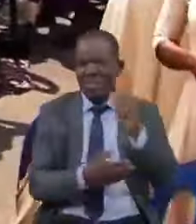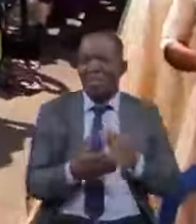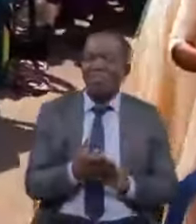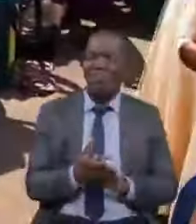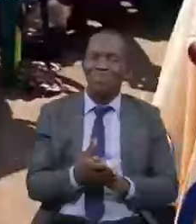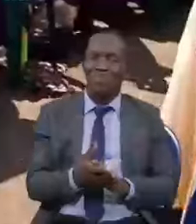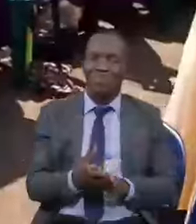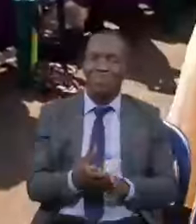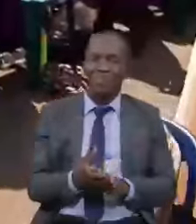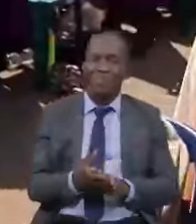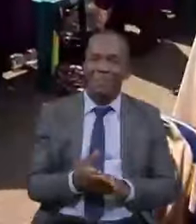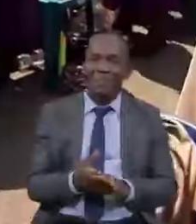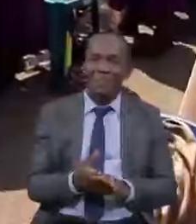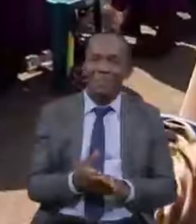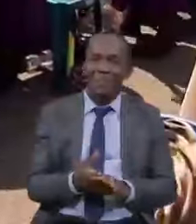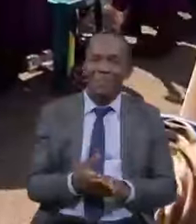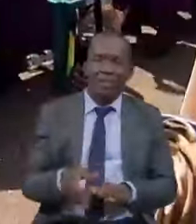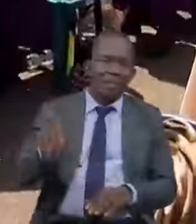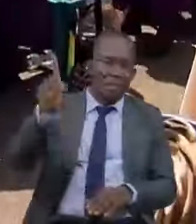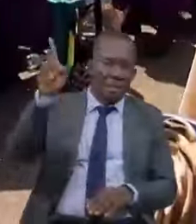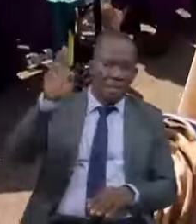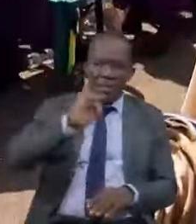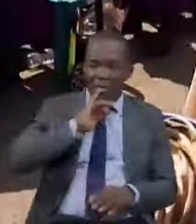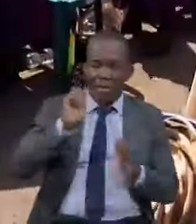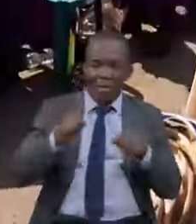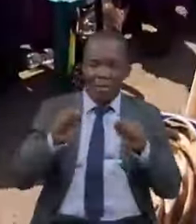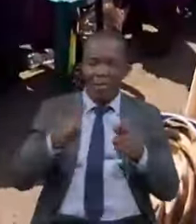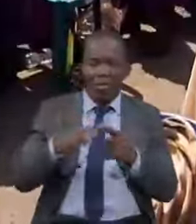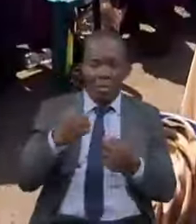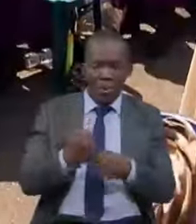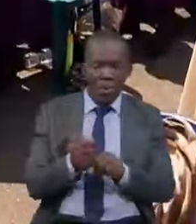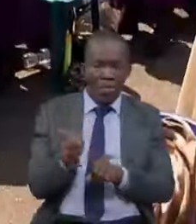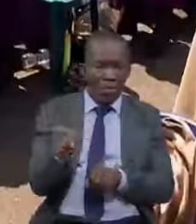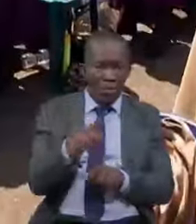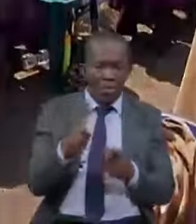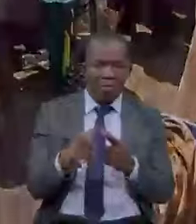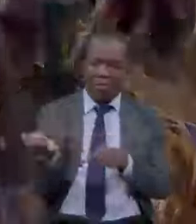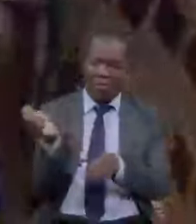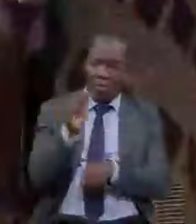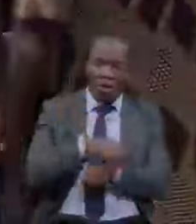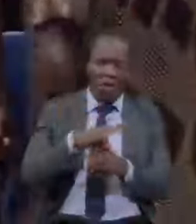is able to make you overcome every trial.